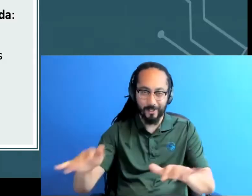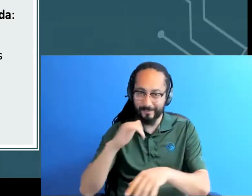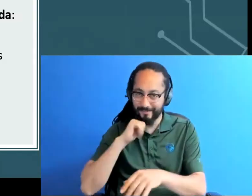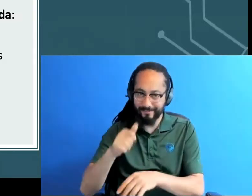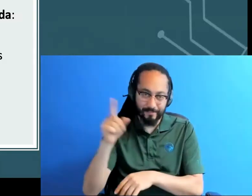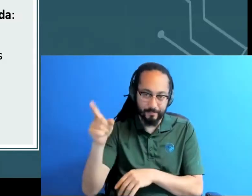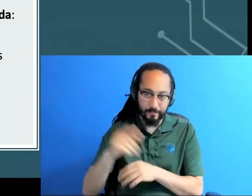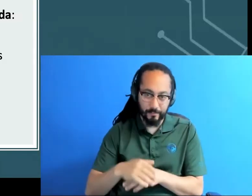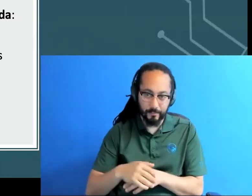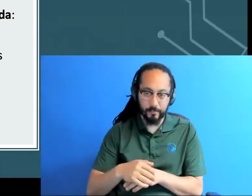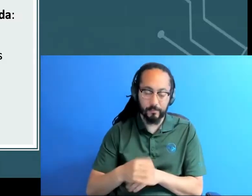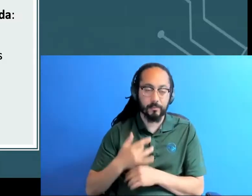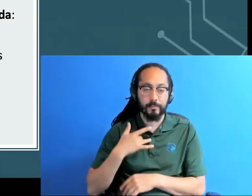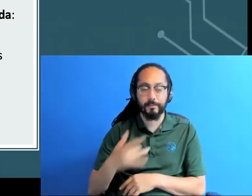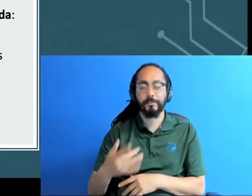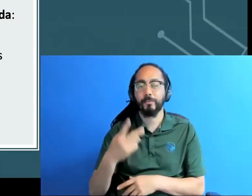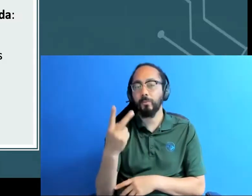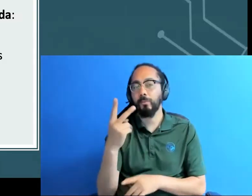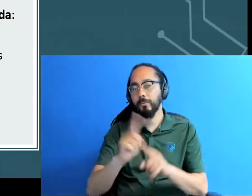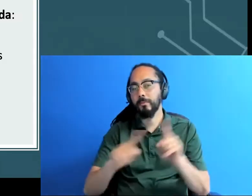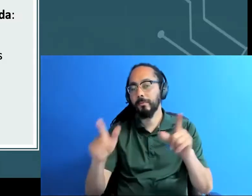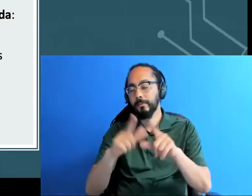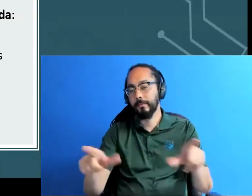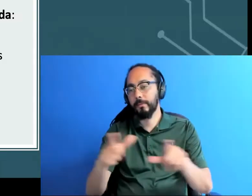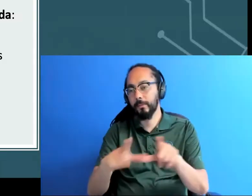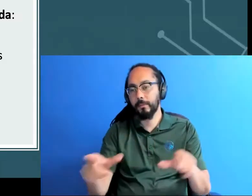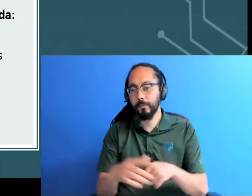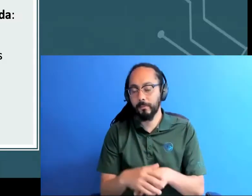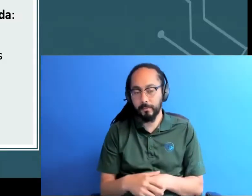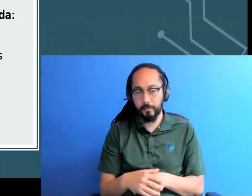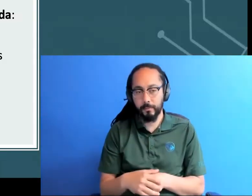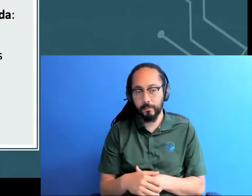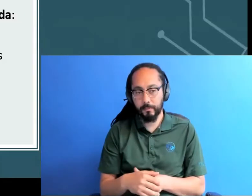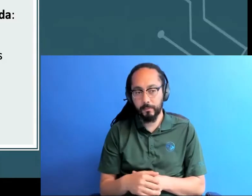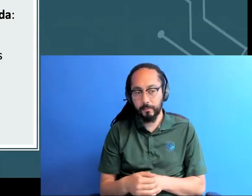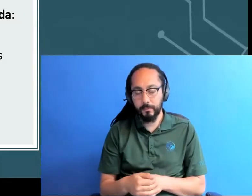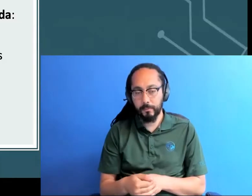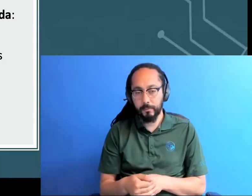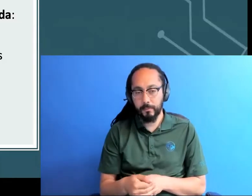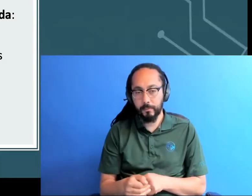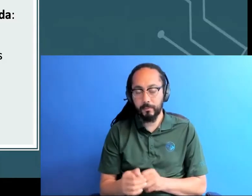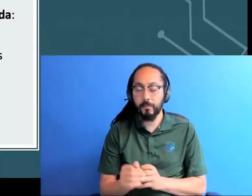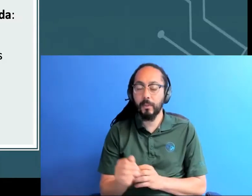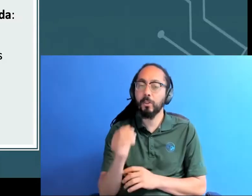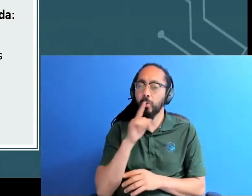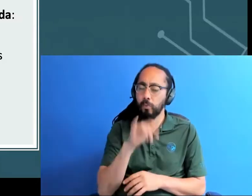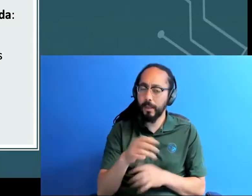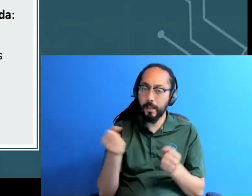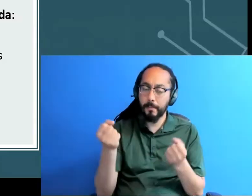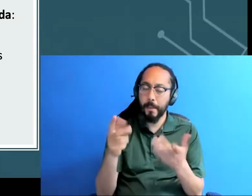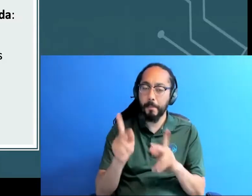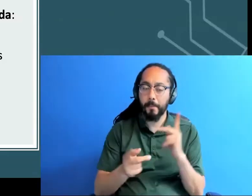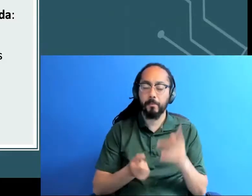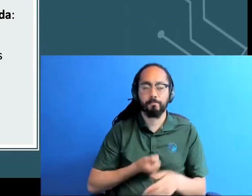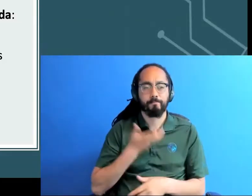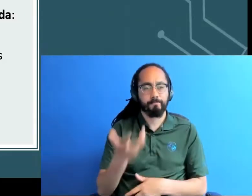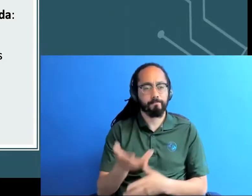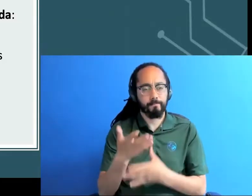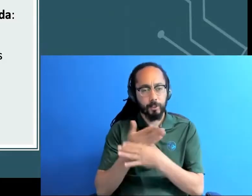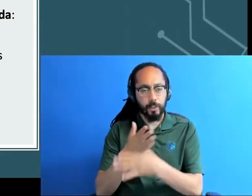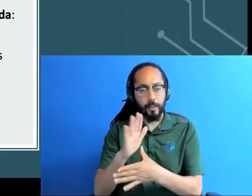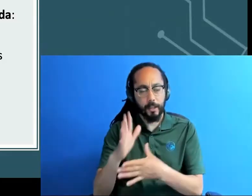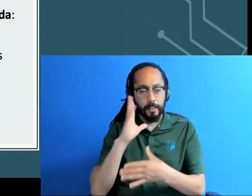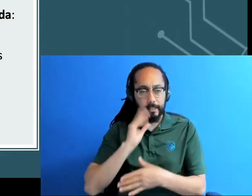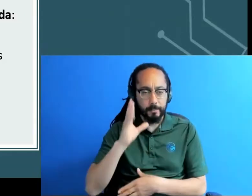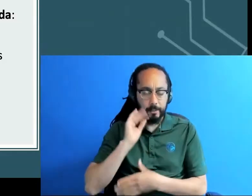2 different languages. So there was a lot of sharing of their experiences to help any organization